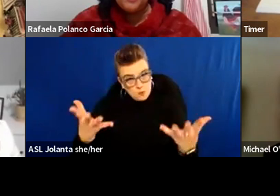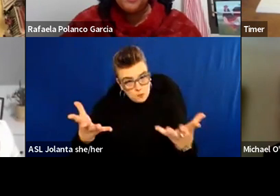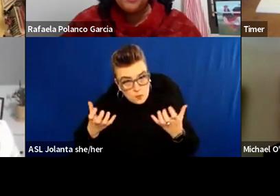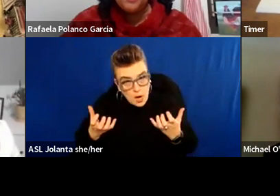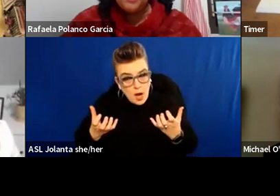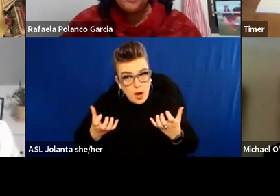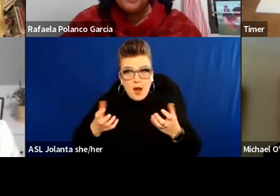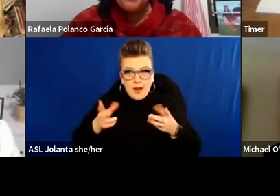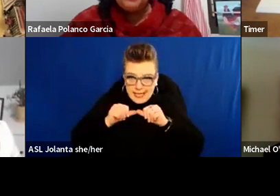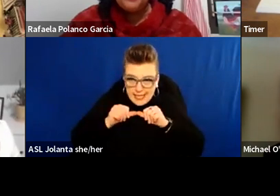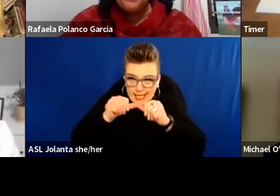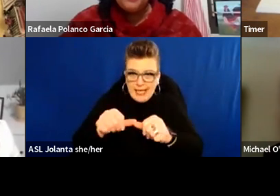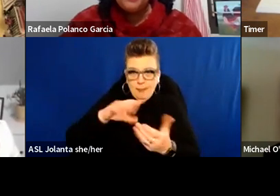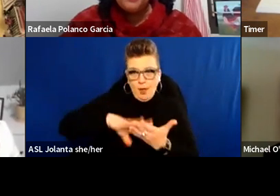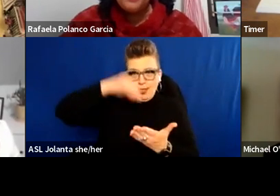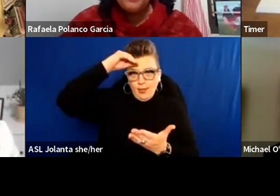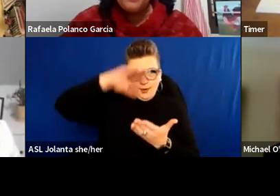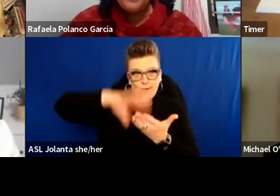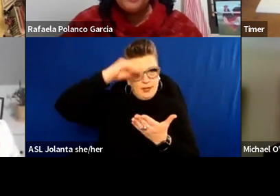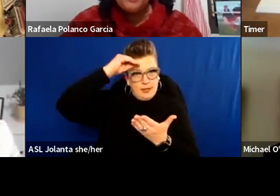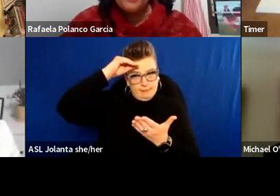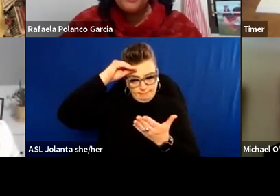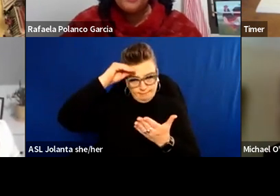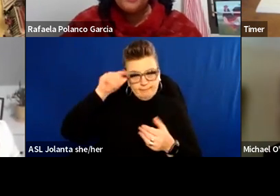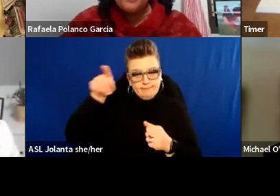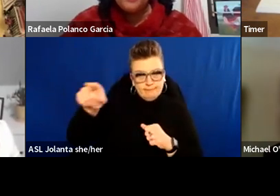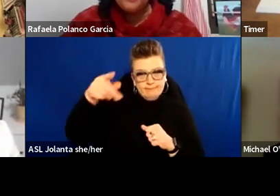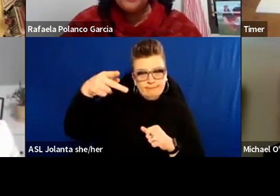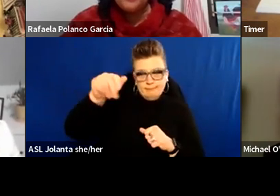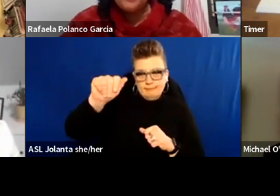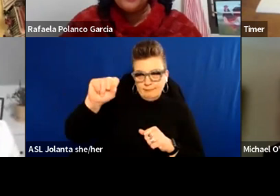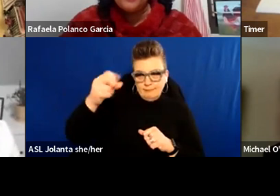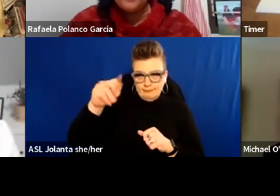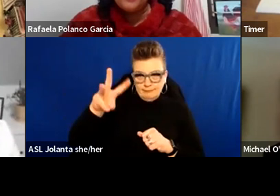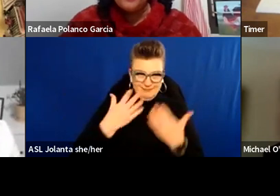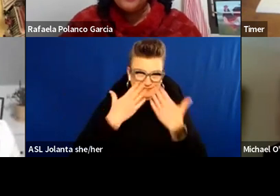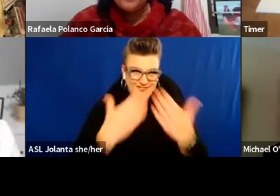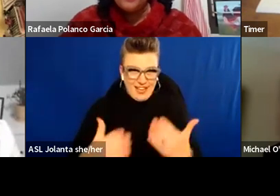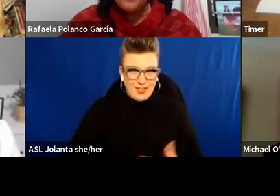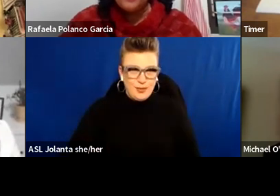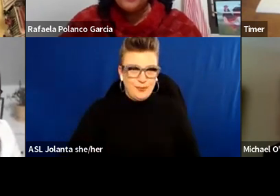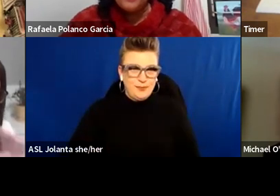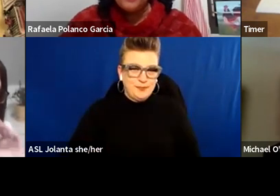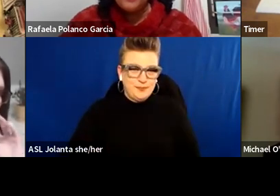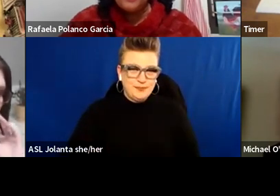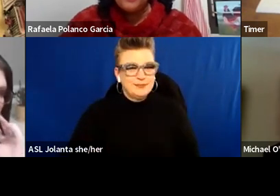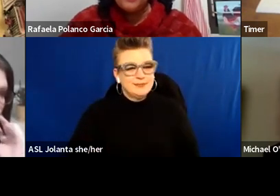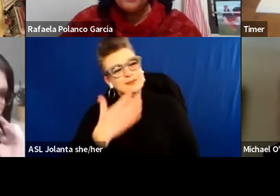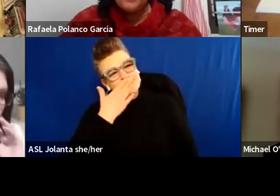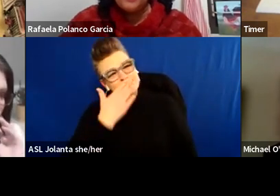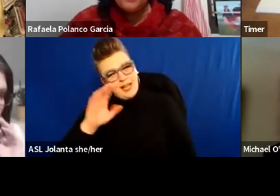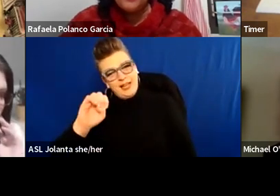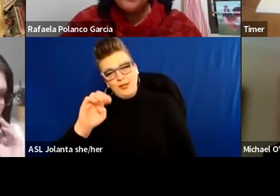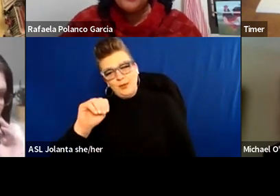keep learning at the pa sha thank you thank you emerson